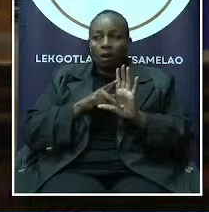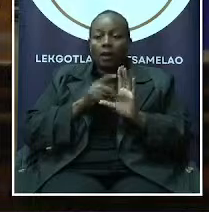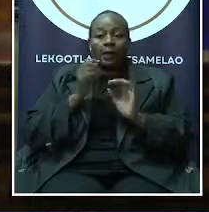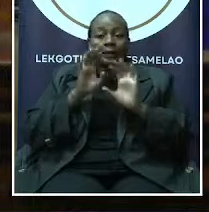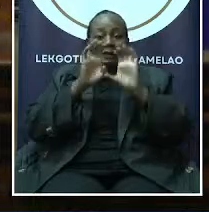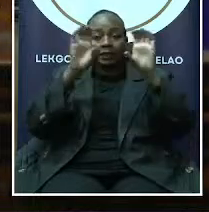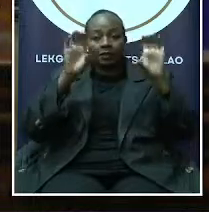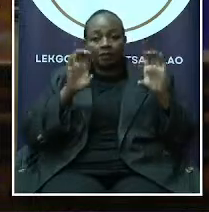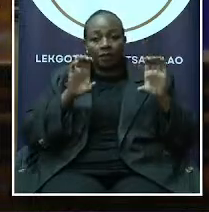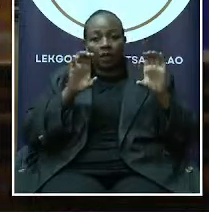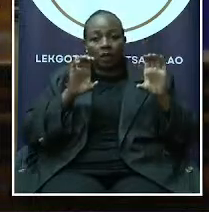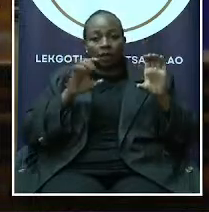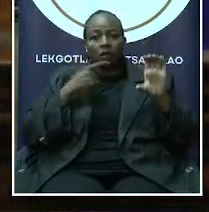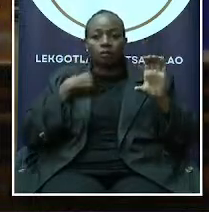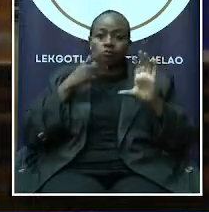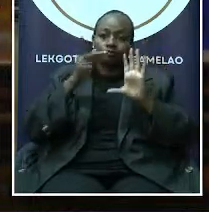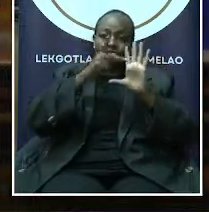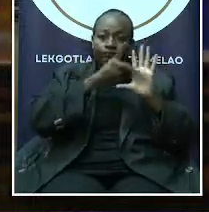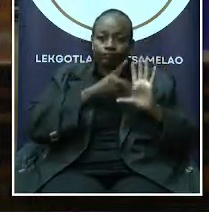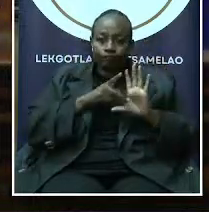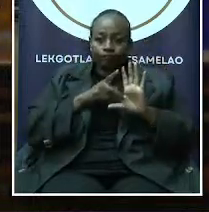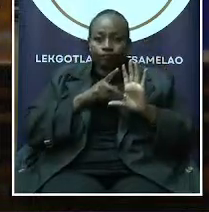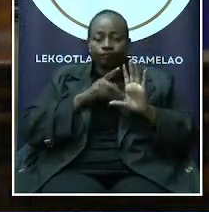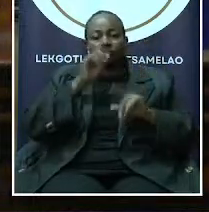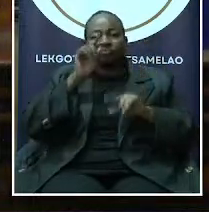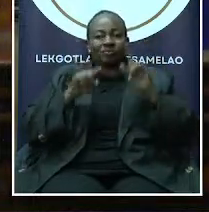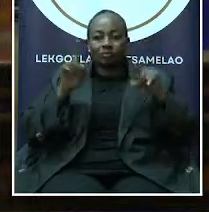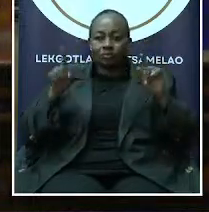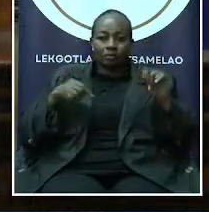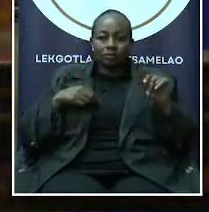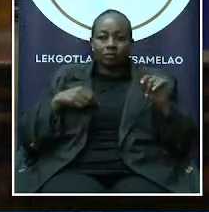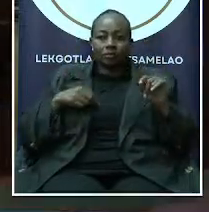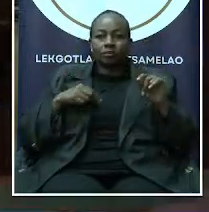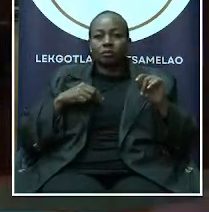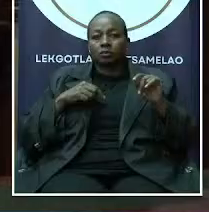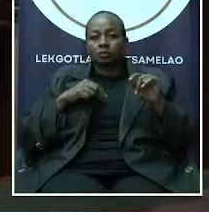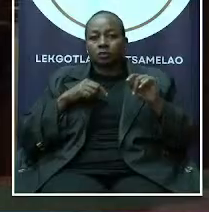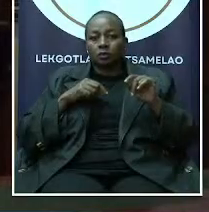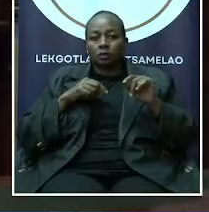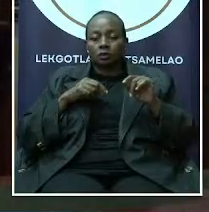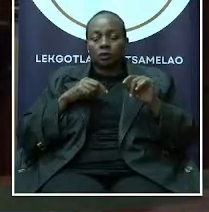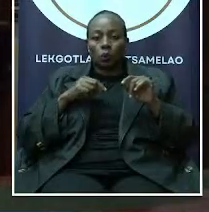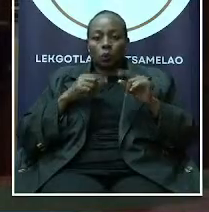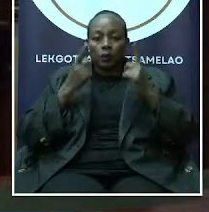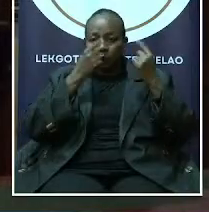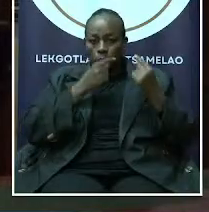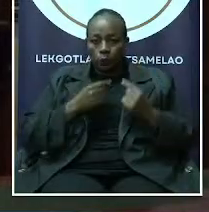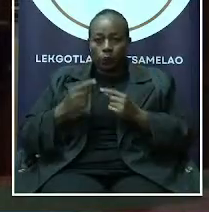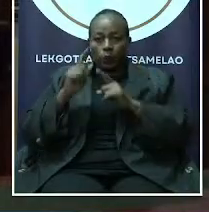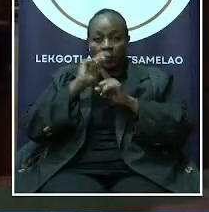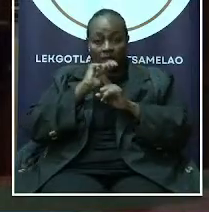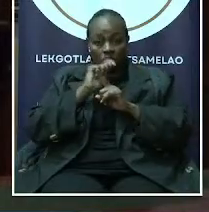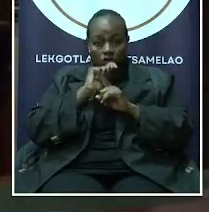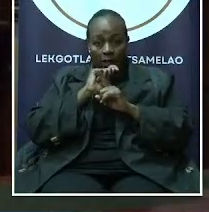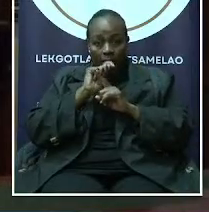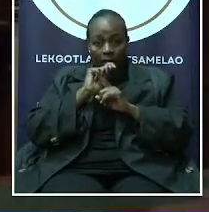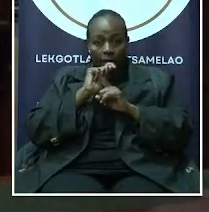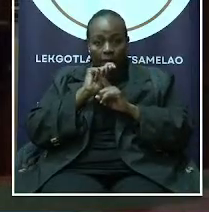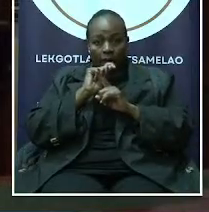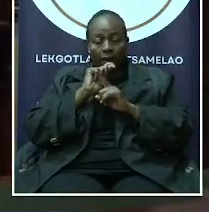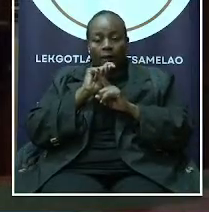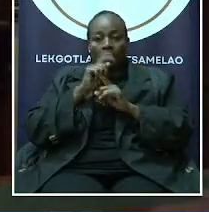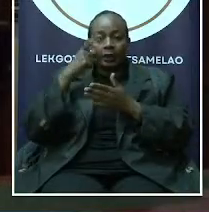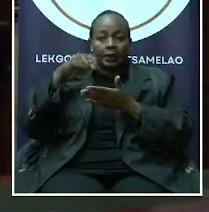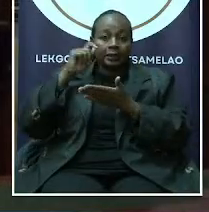certificate certifies your participation based on the various issues and capacity building that we had done in the training as signed